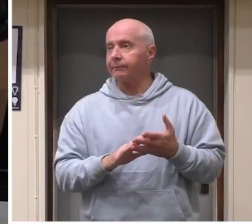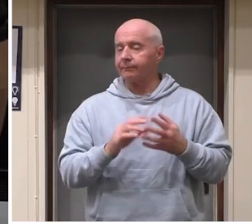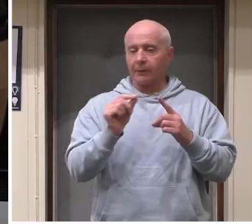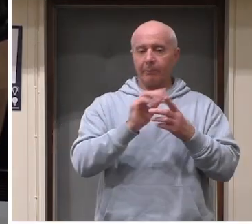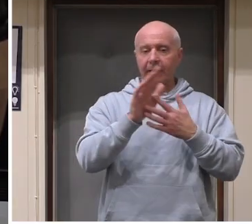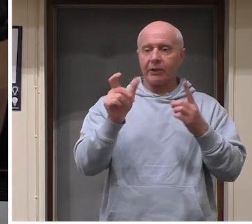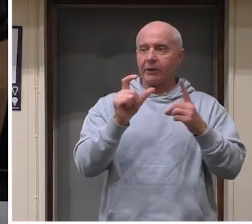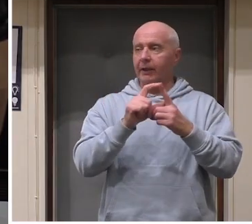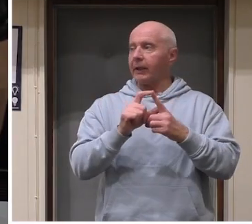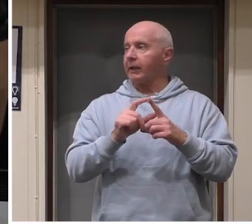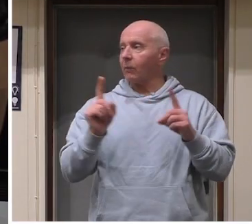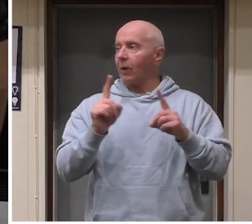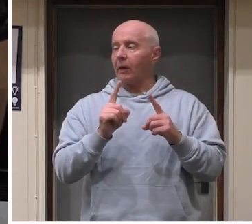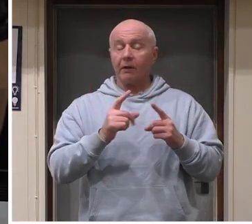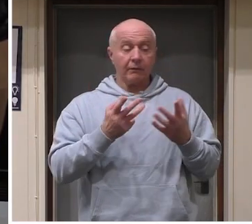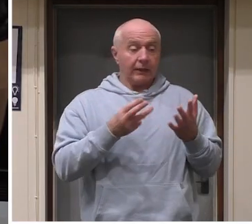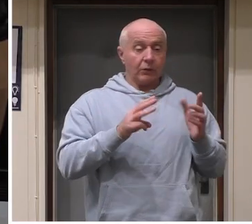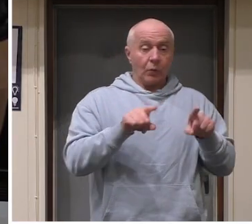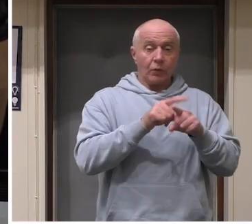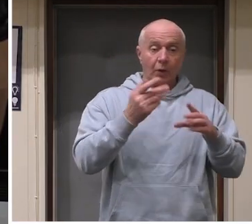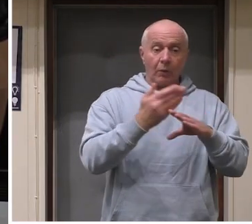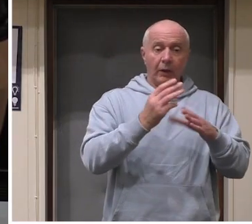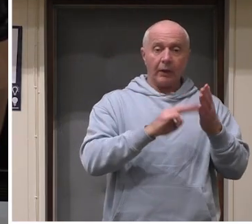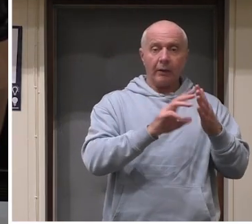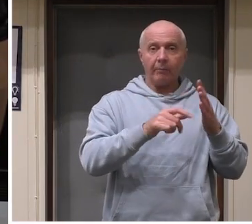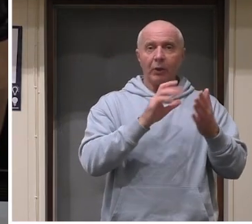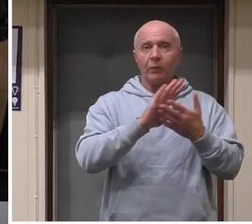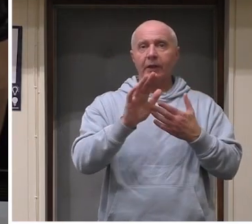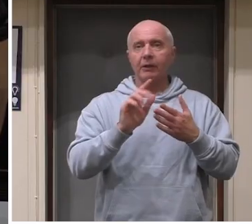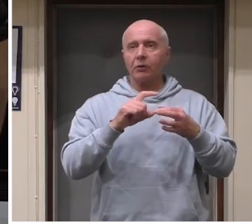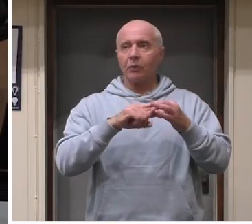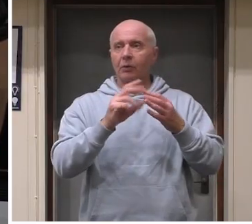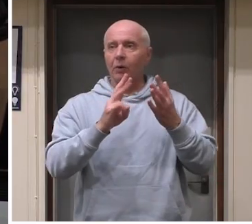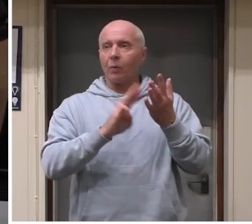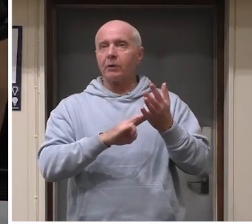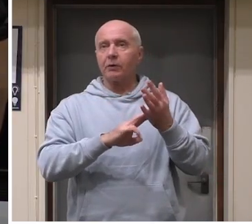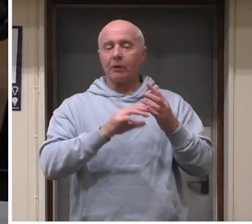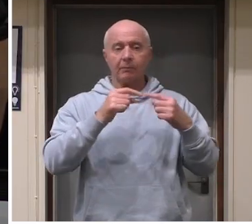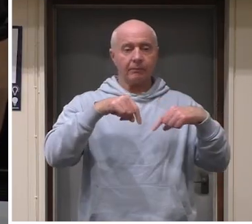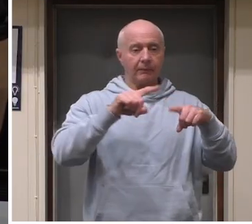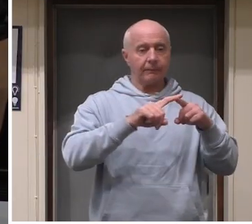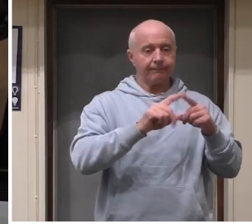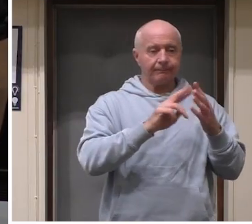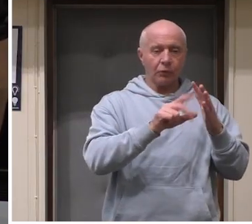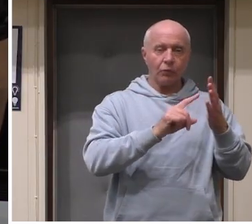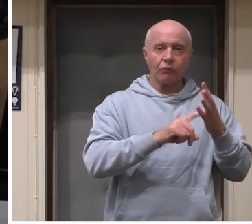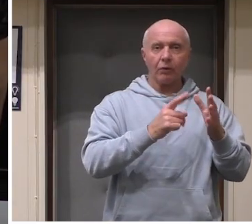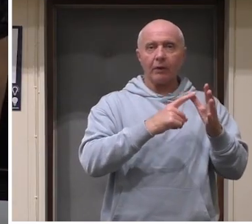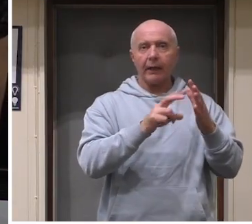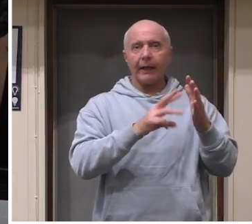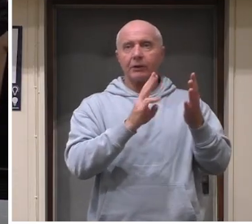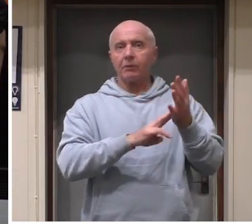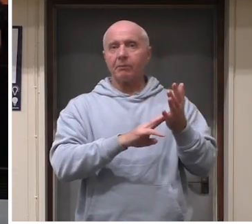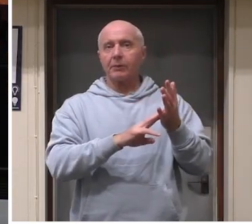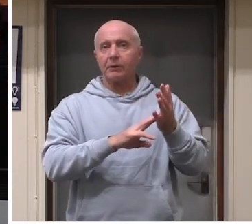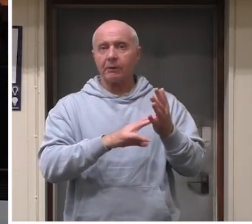less, for quantum optics in Munich in 2020 for work on quantum simulation of ultra-cold neutral atoms in optical lattices,